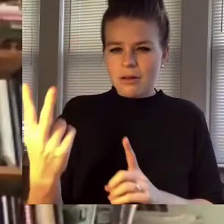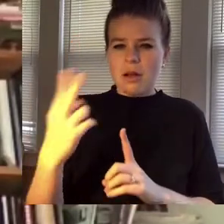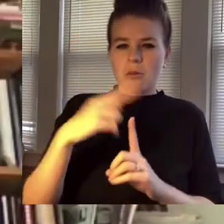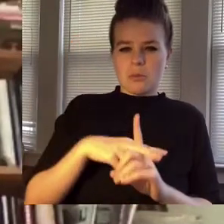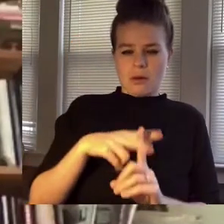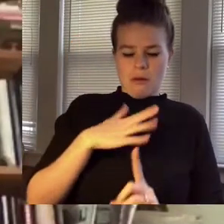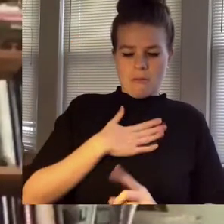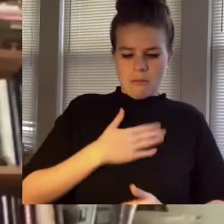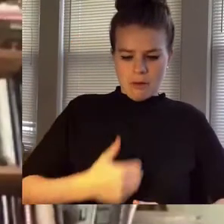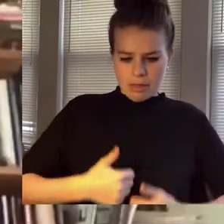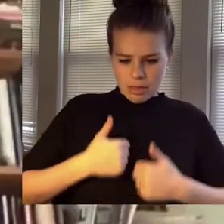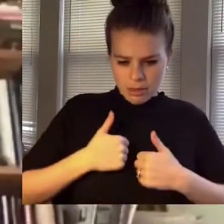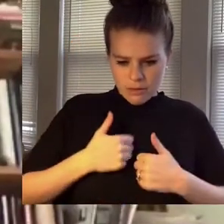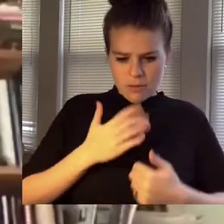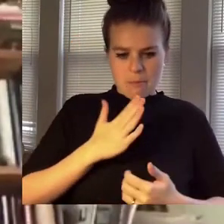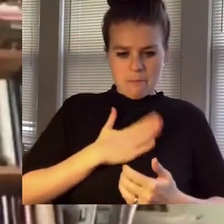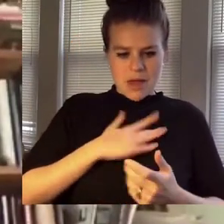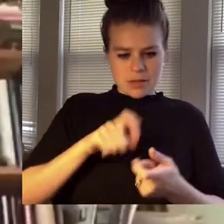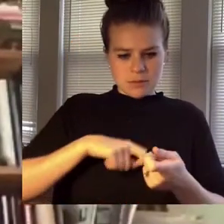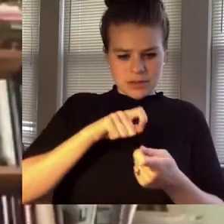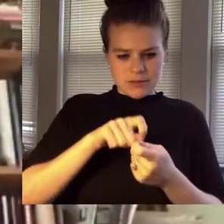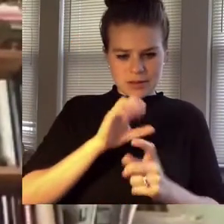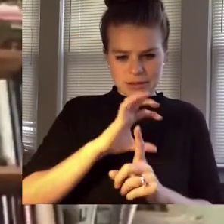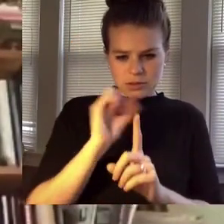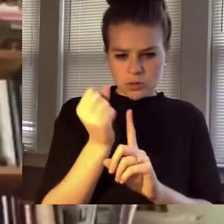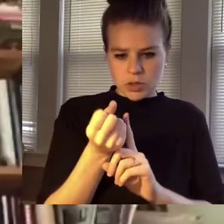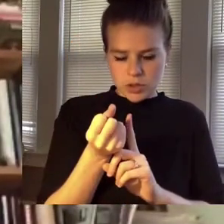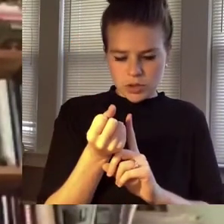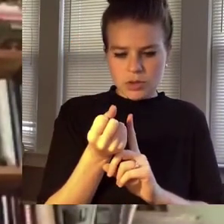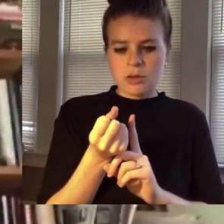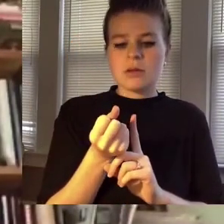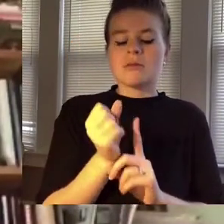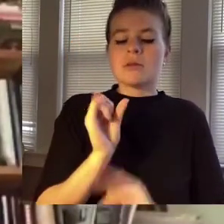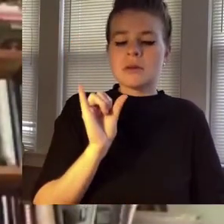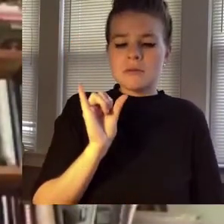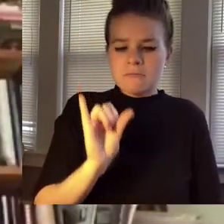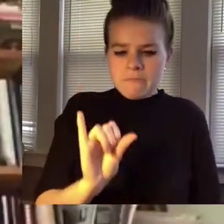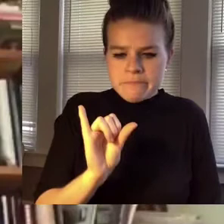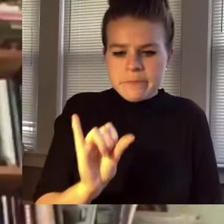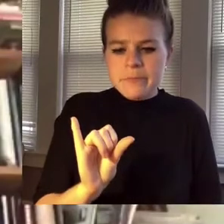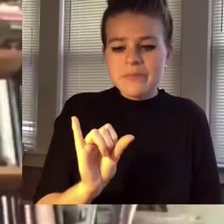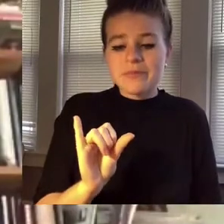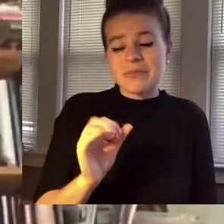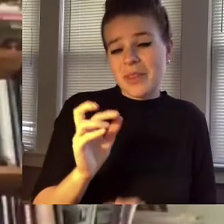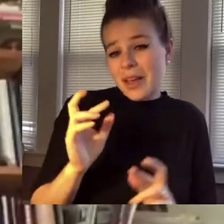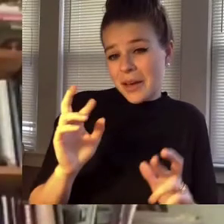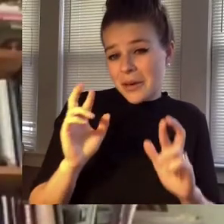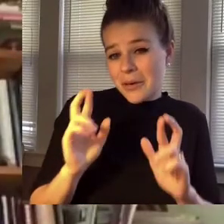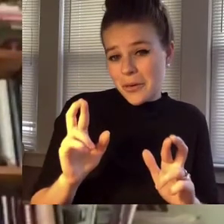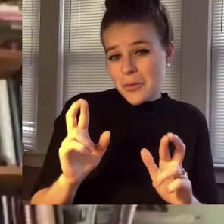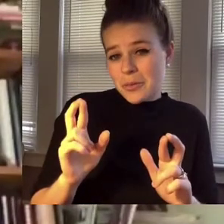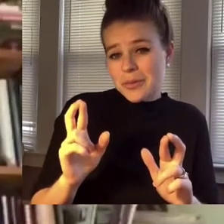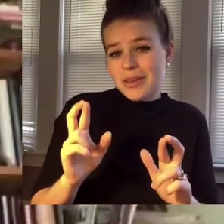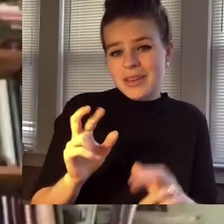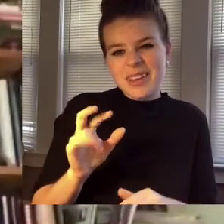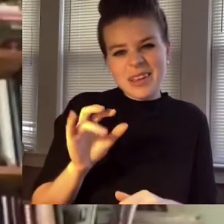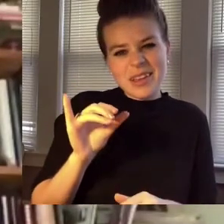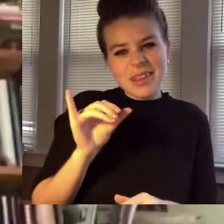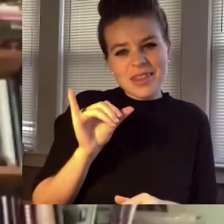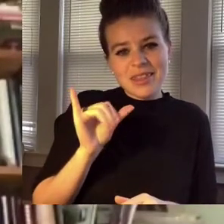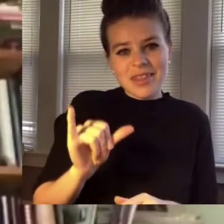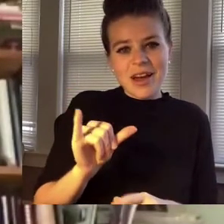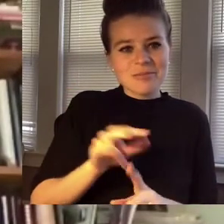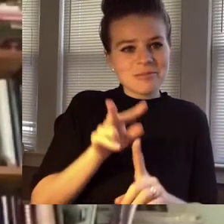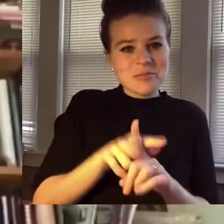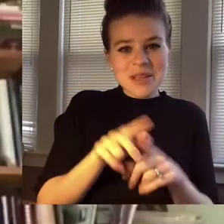way that I am, peculiar circumstances that I have. I hope that would accrue to those people who are listening to